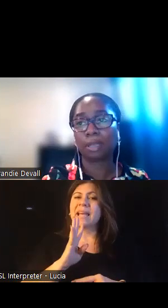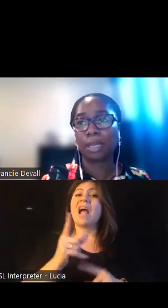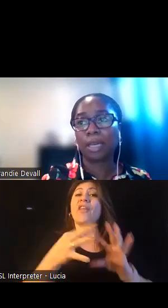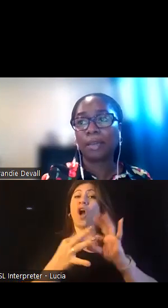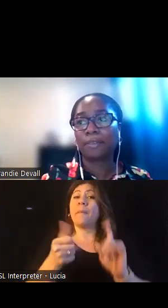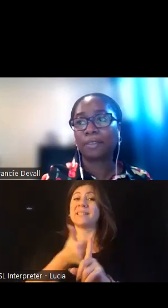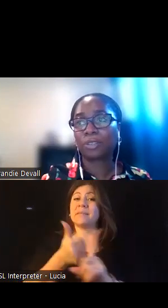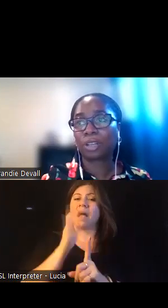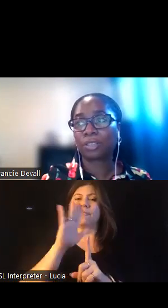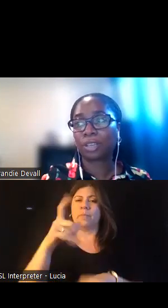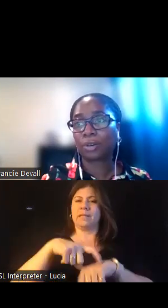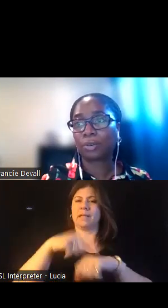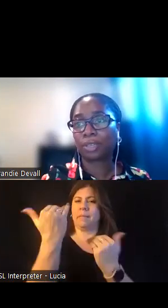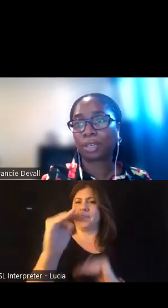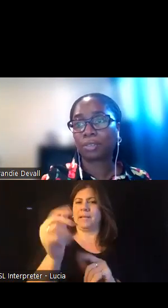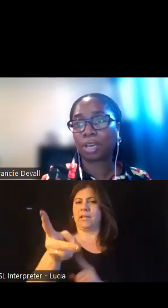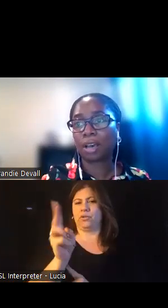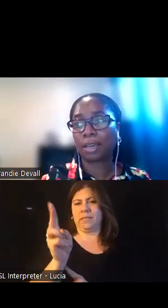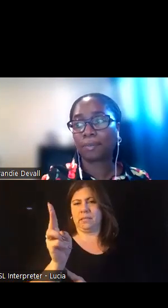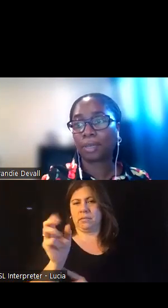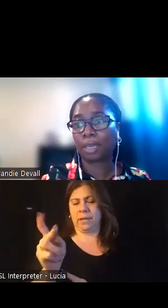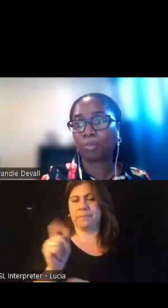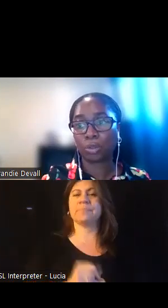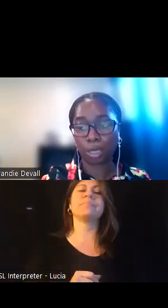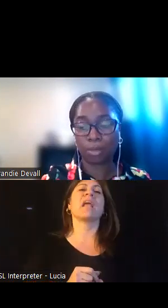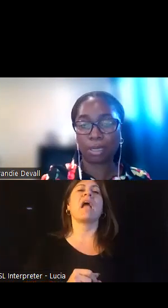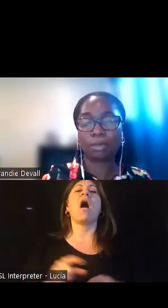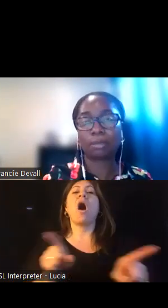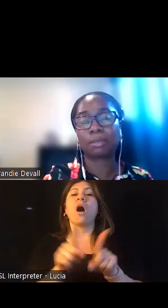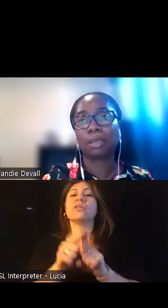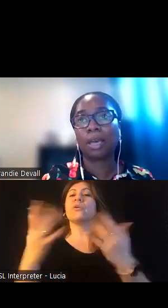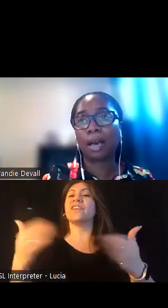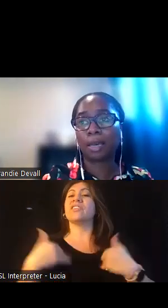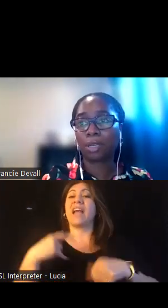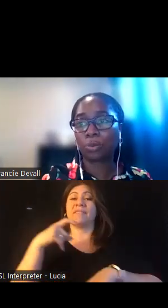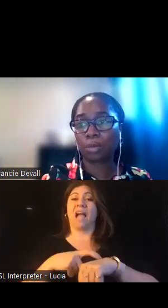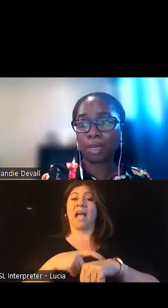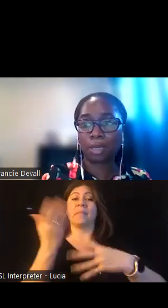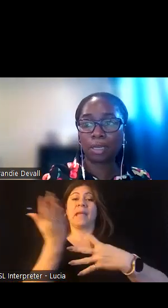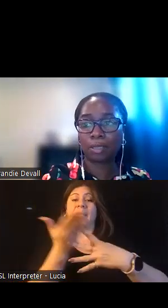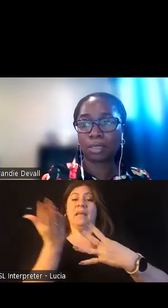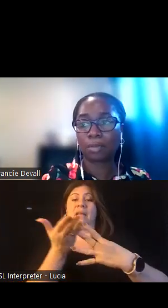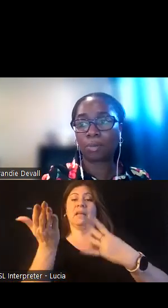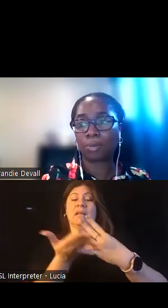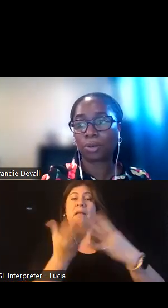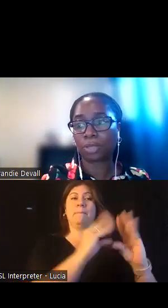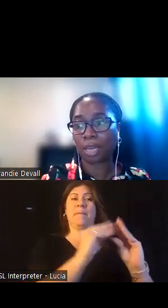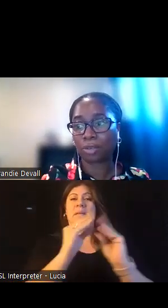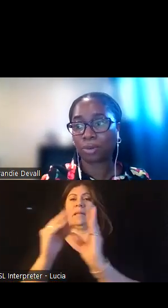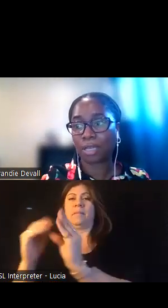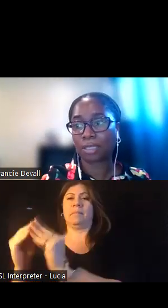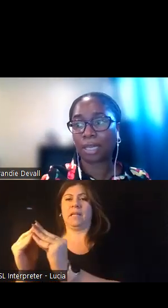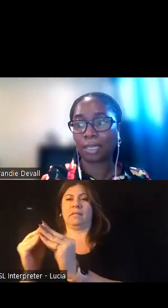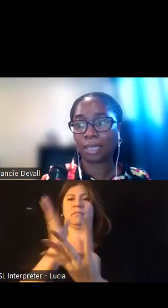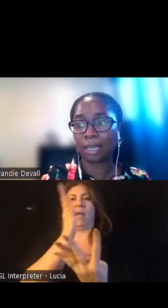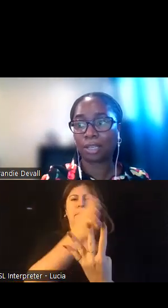comment. Then there's also the time in between meetings. In between meetings, members